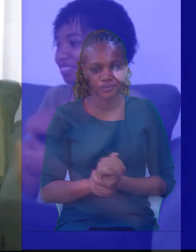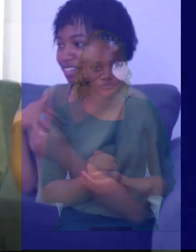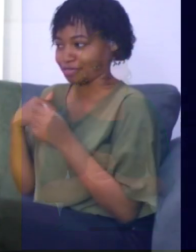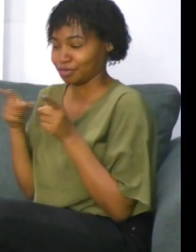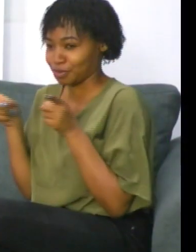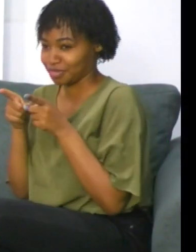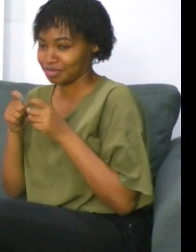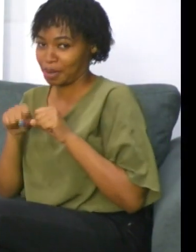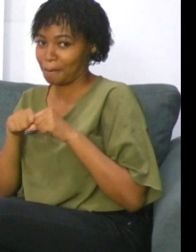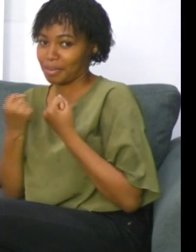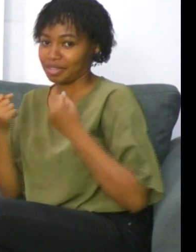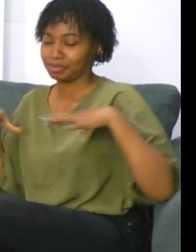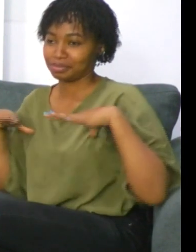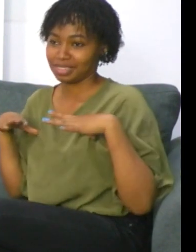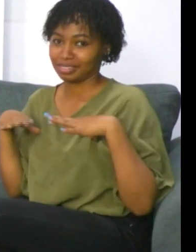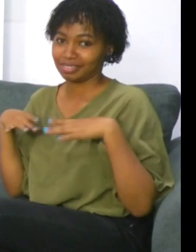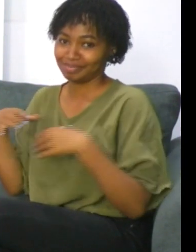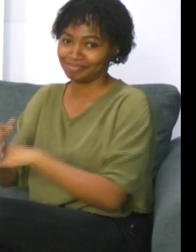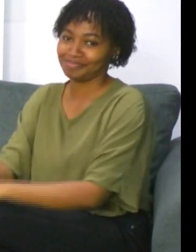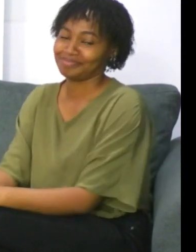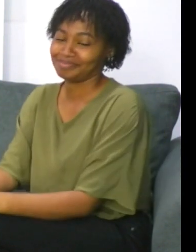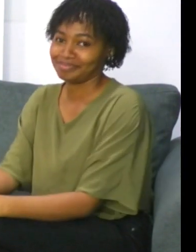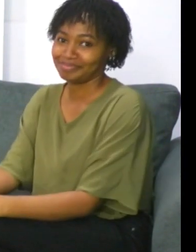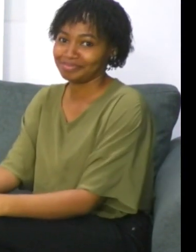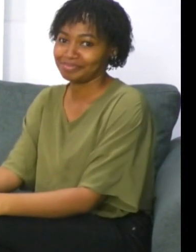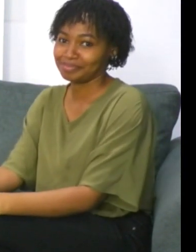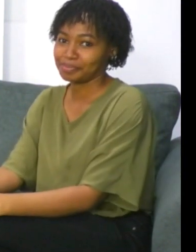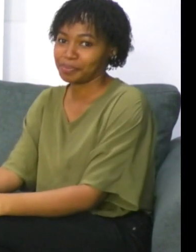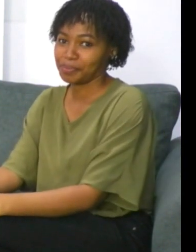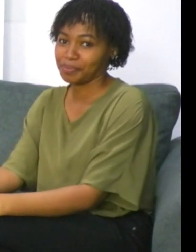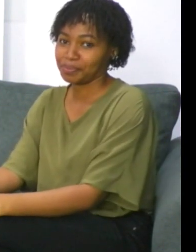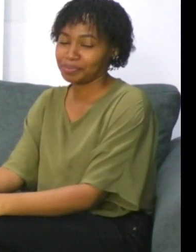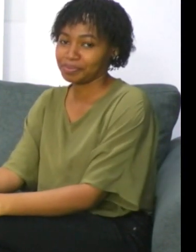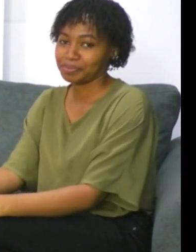That is nice. Now we are going to go for a short break. We'll be back for more.